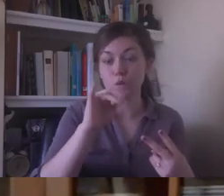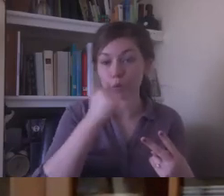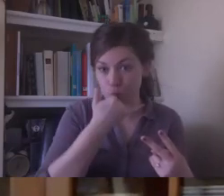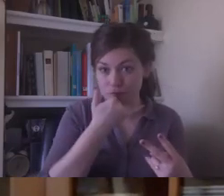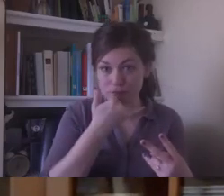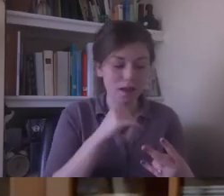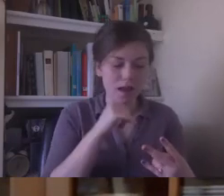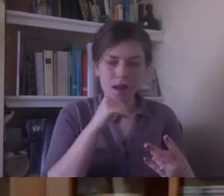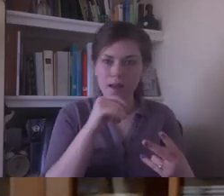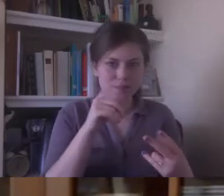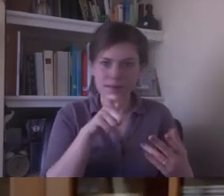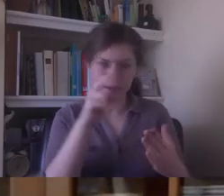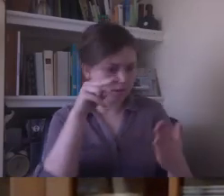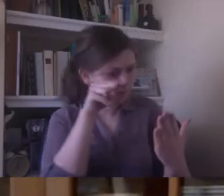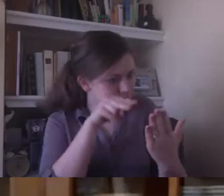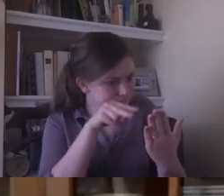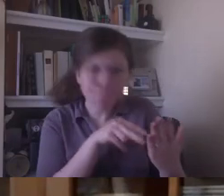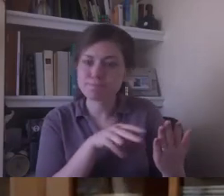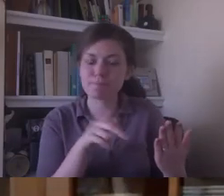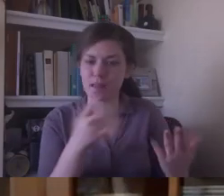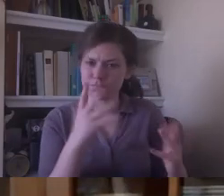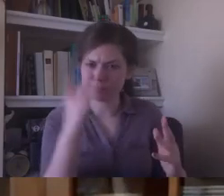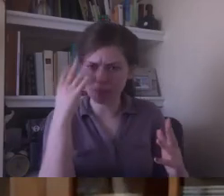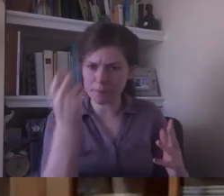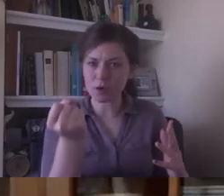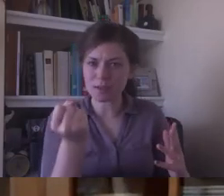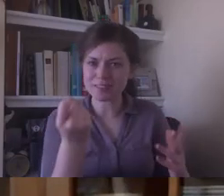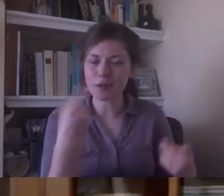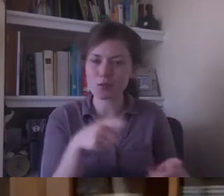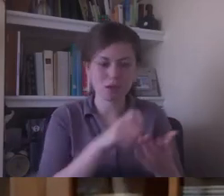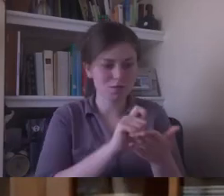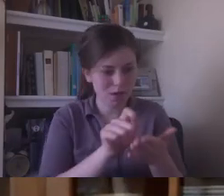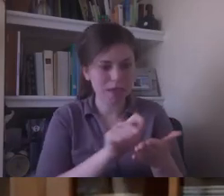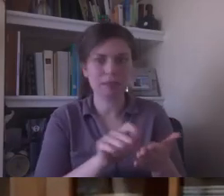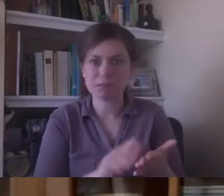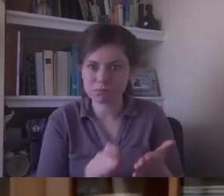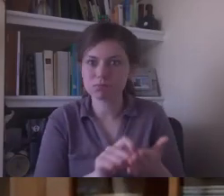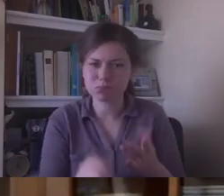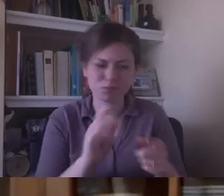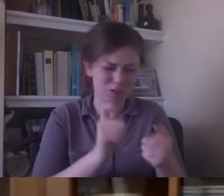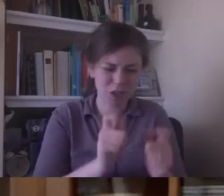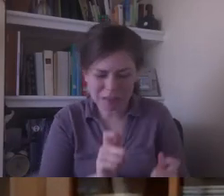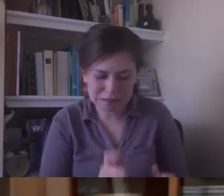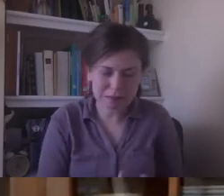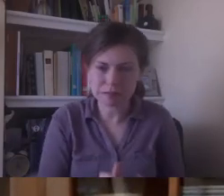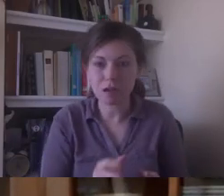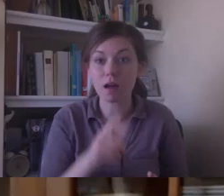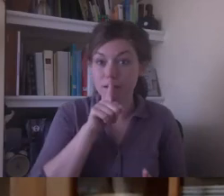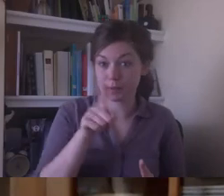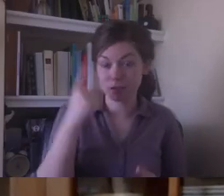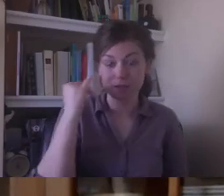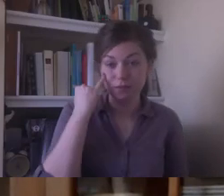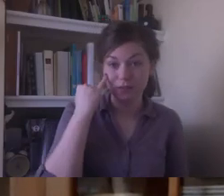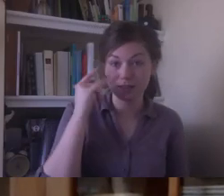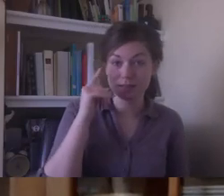up the picture so you could see, because I have those memorized. Because when you write, you rewrite and rewrite and rewrite, and especially in rhyme. You